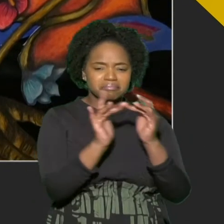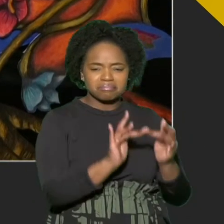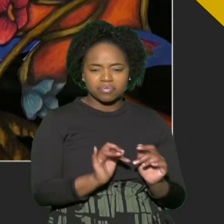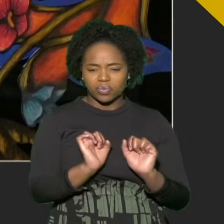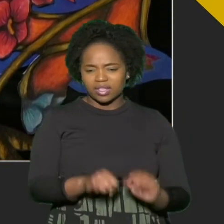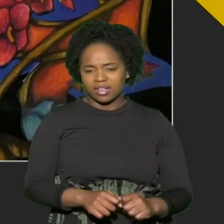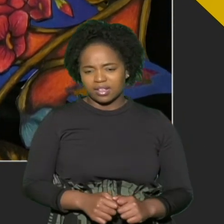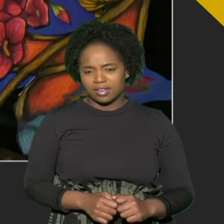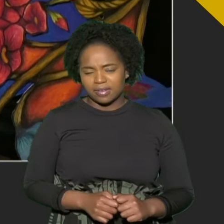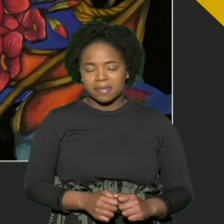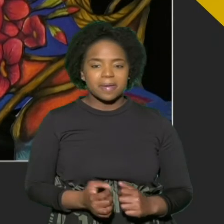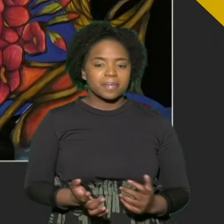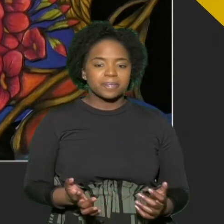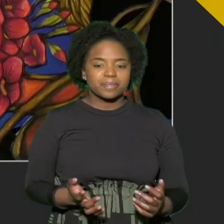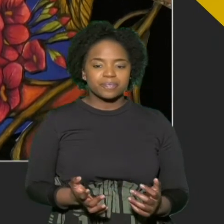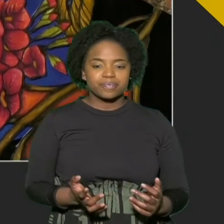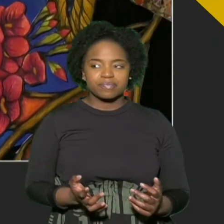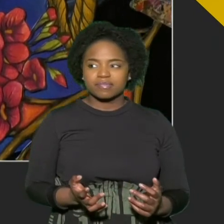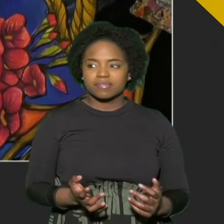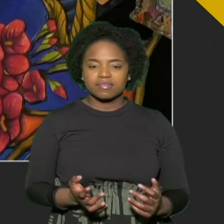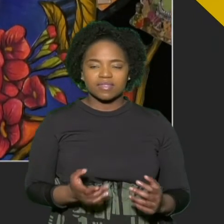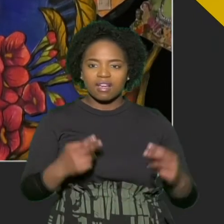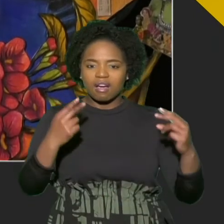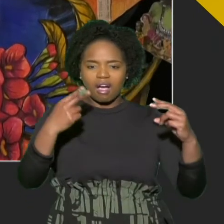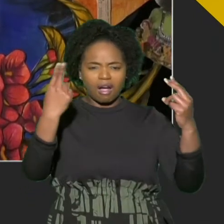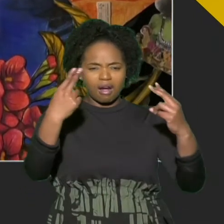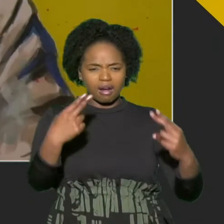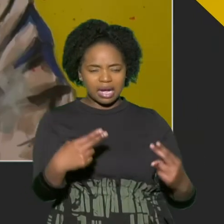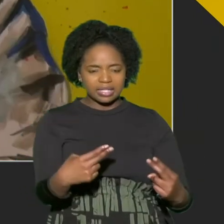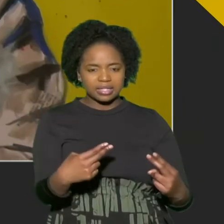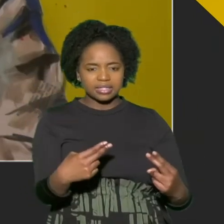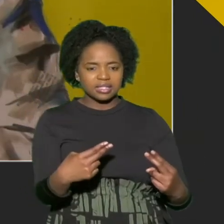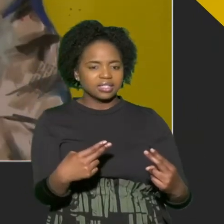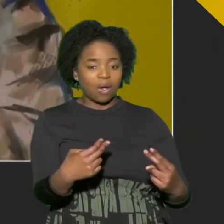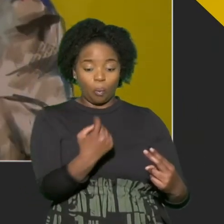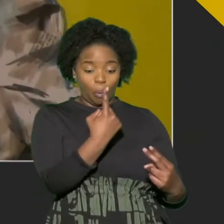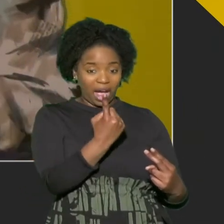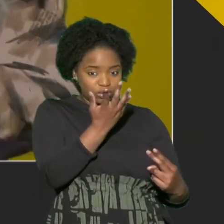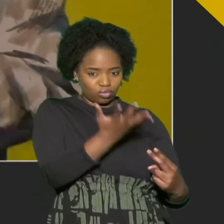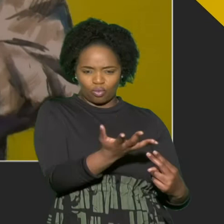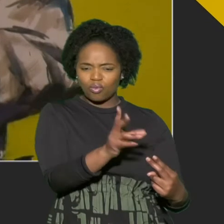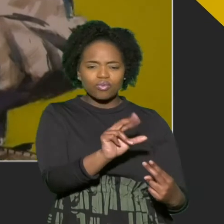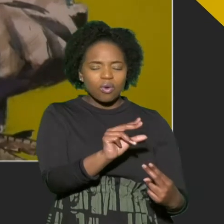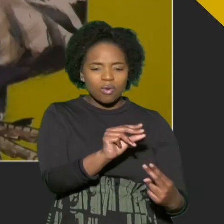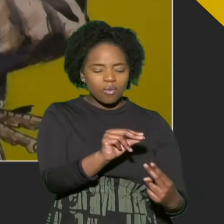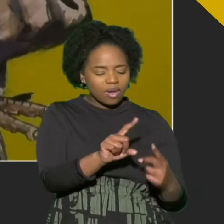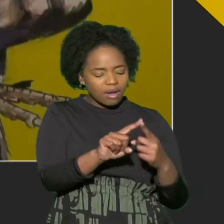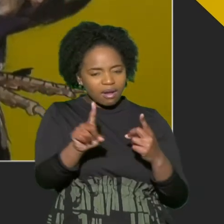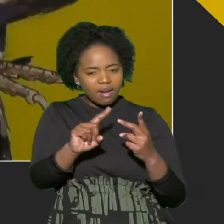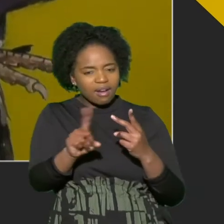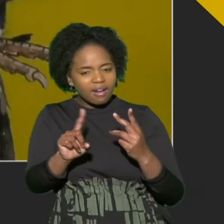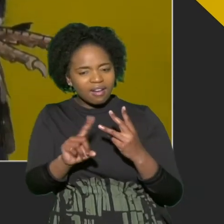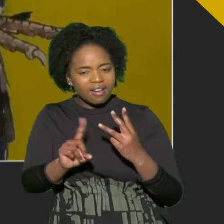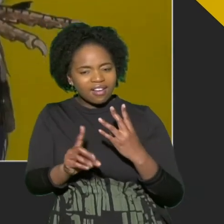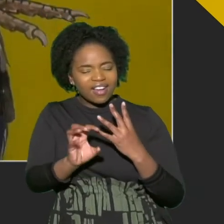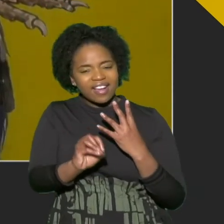level. Art has got very many facets, and I certainly think that South Africa